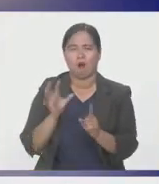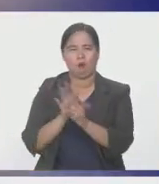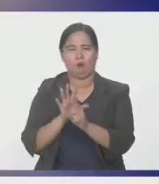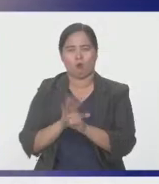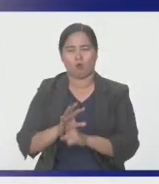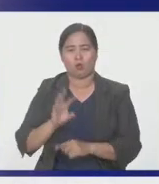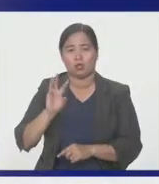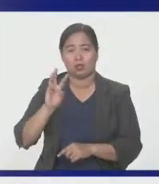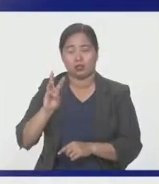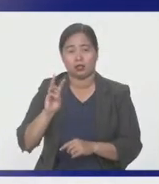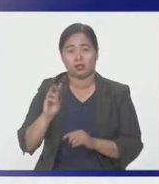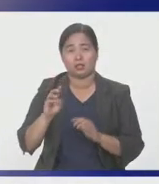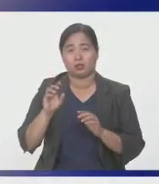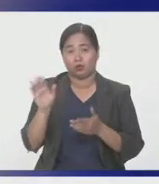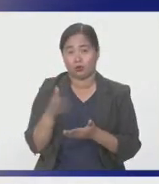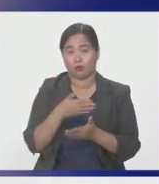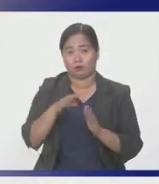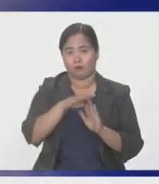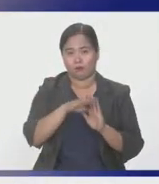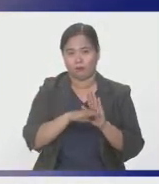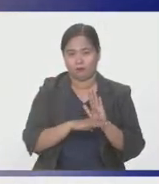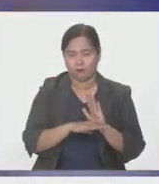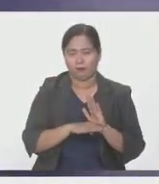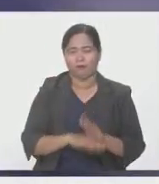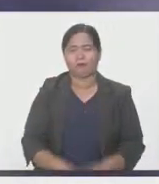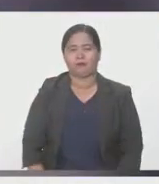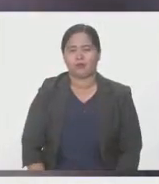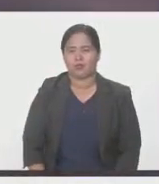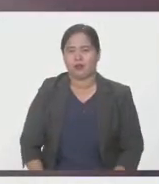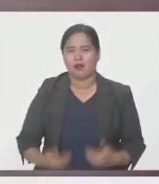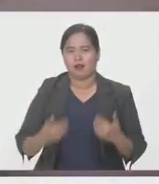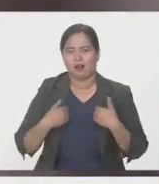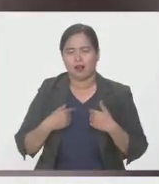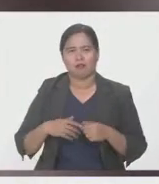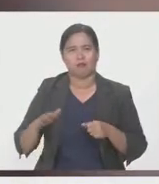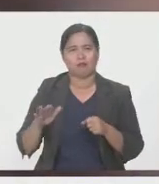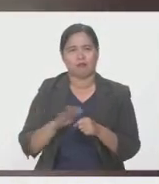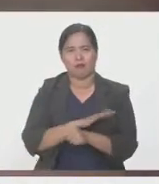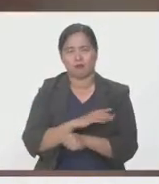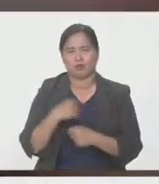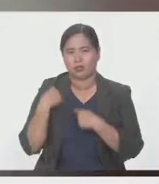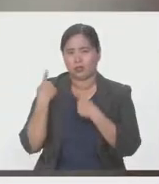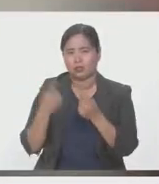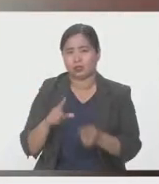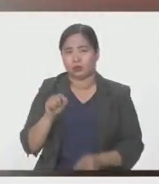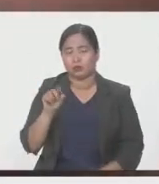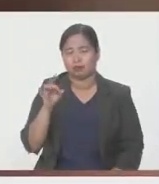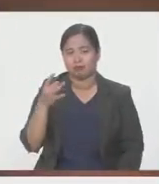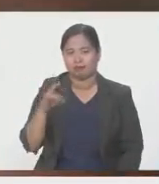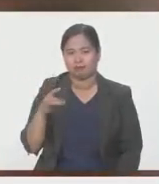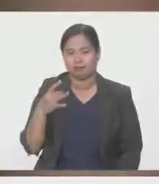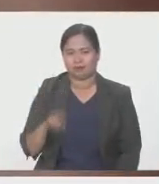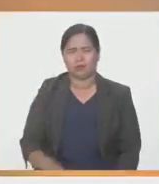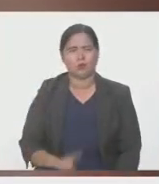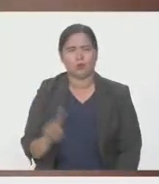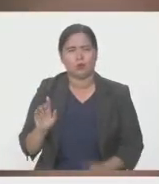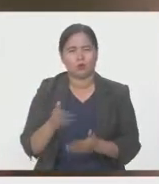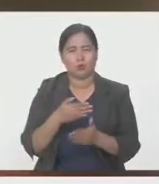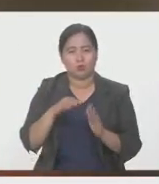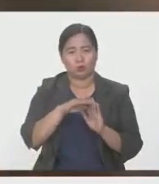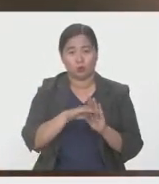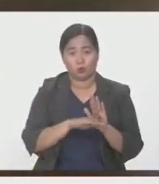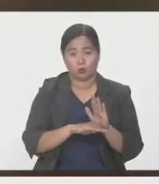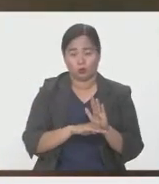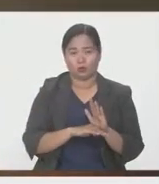sixth studio album, Everything I Thought It Was, his first full-length album since 2018. The album features previously